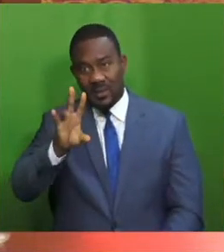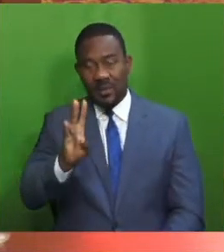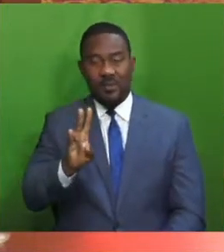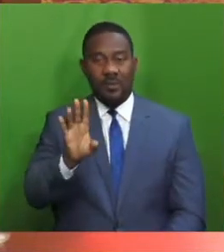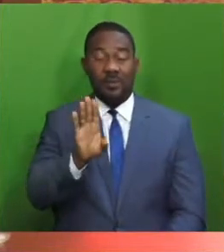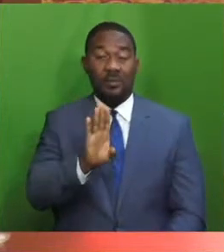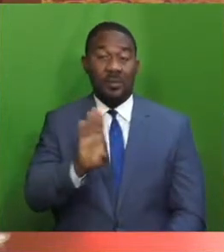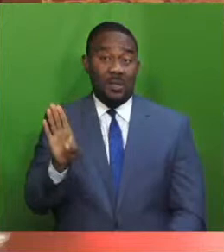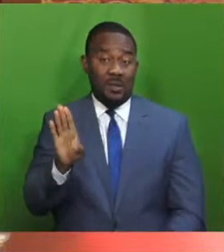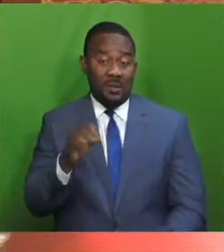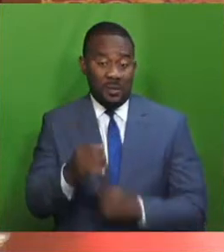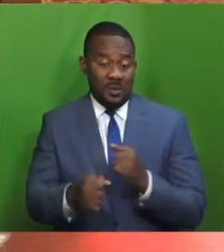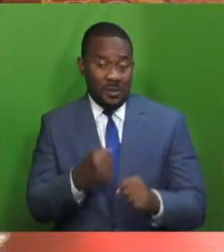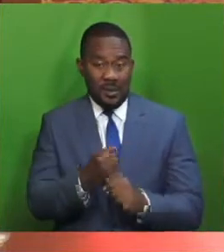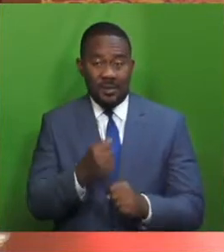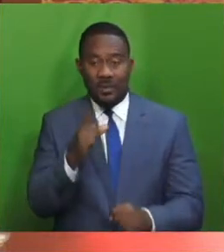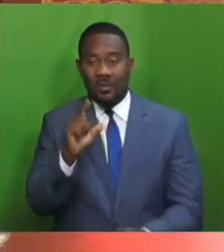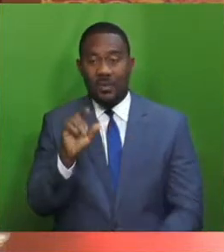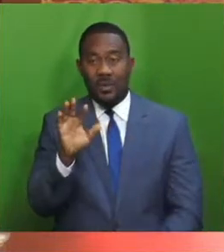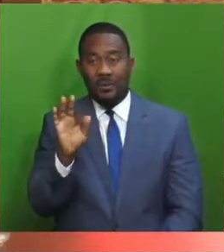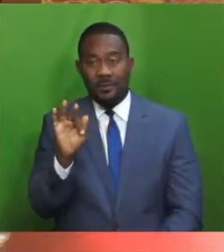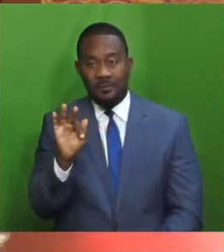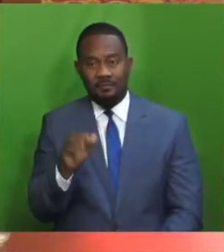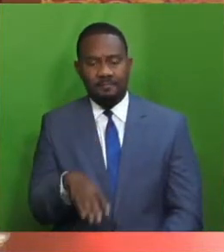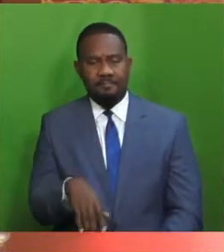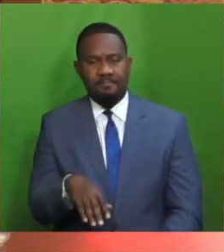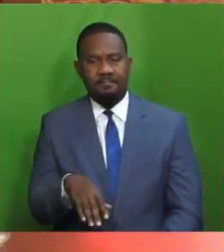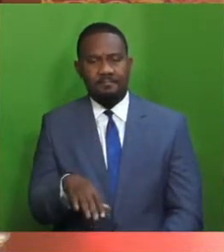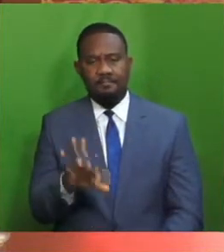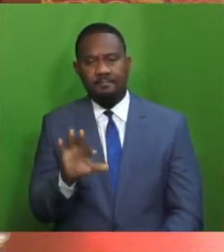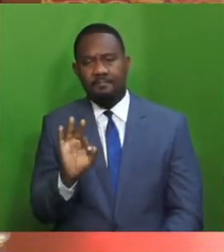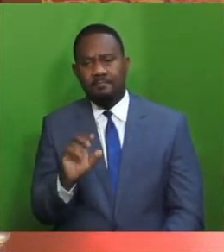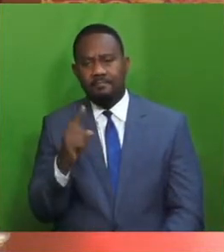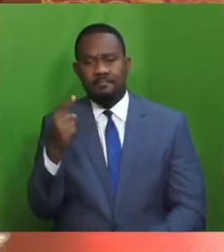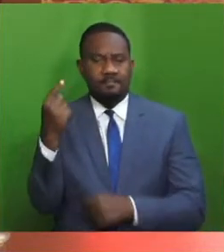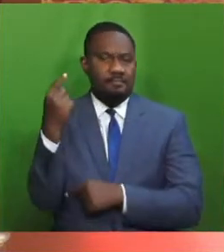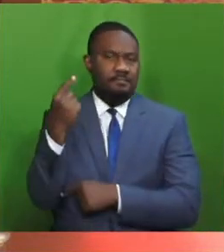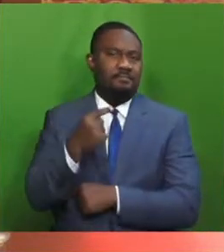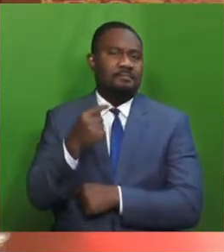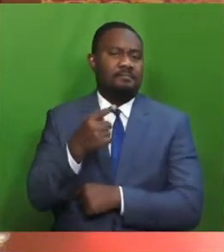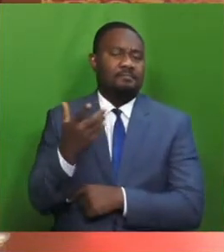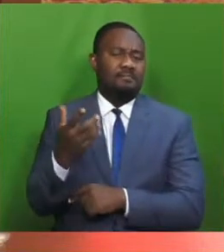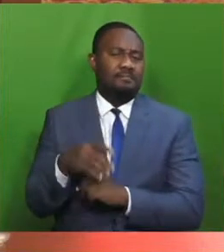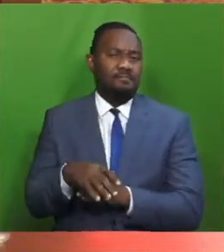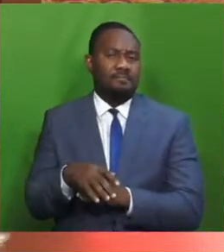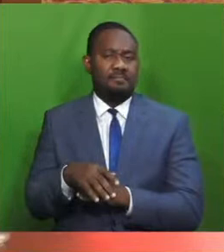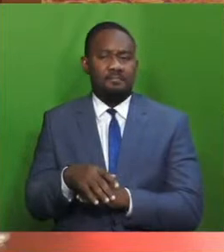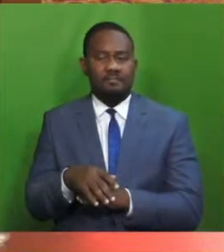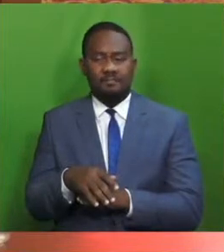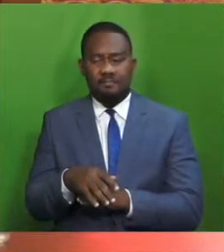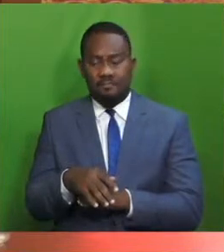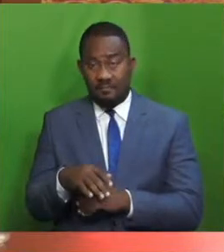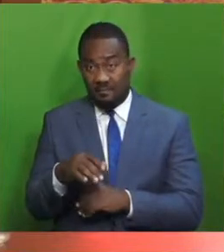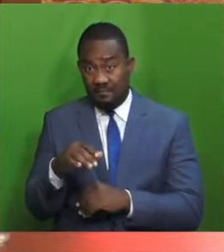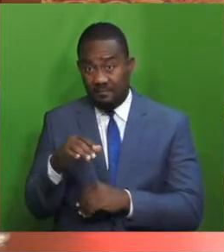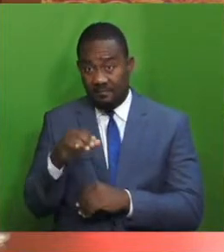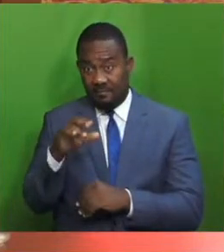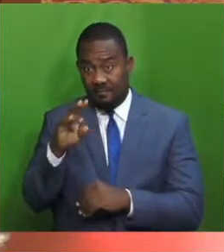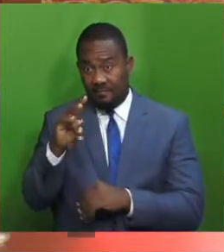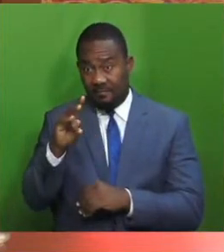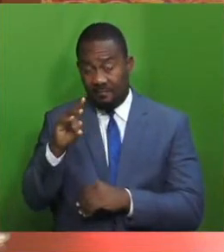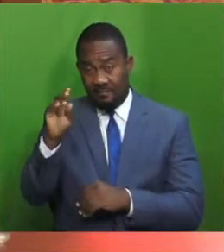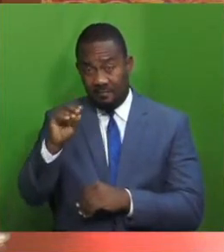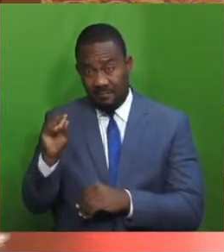in 2019. The 91-day Treasury bill rate fell steadily from 17% in December 2016 to